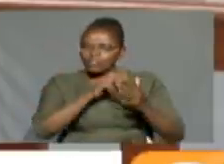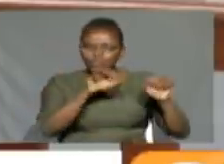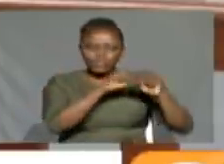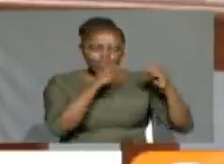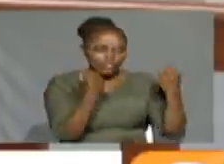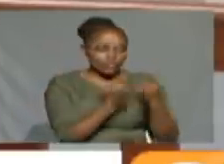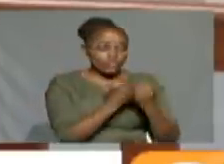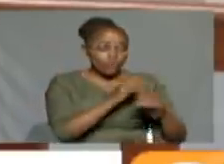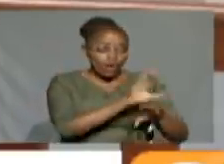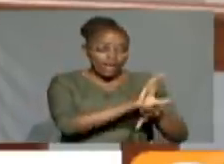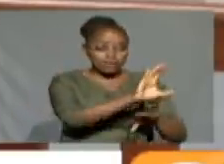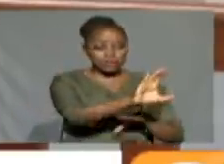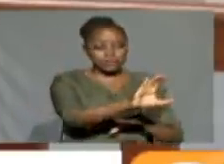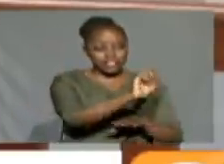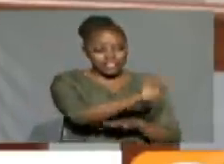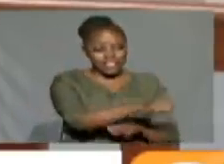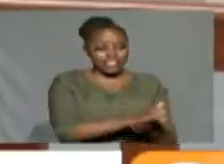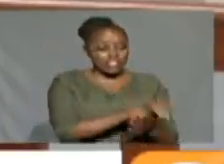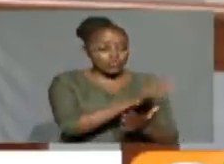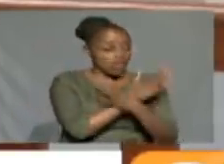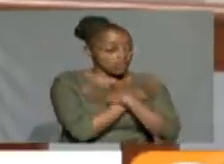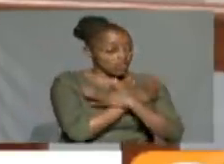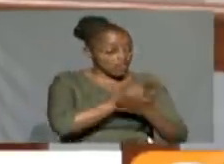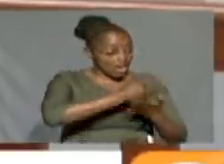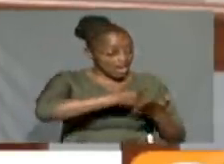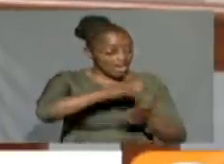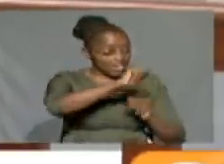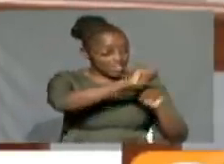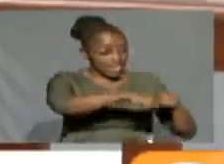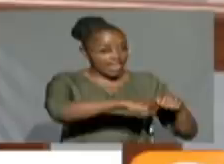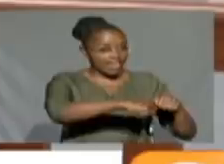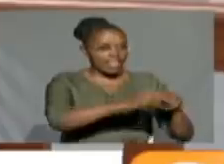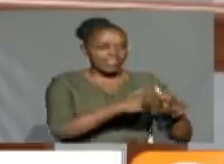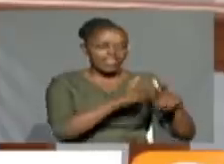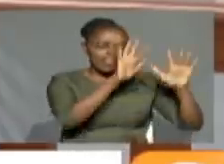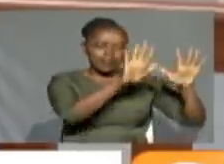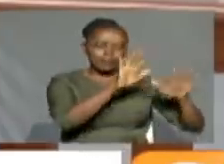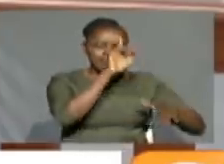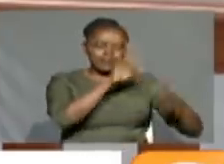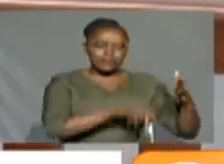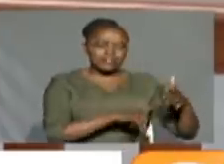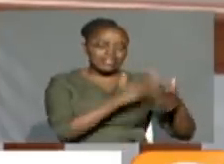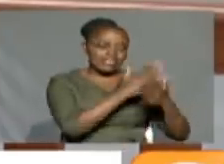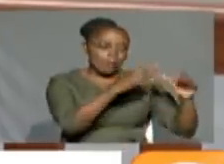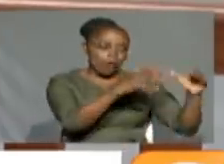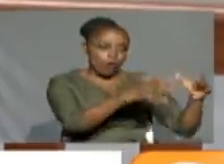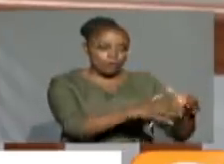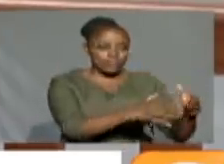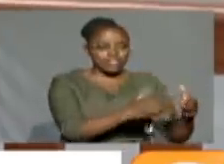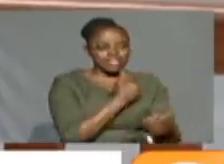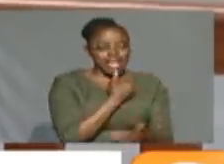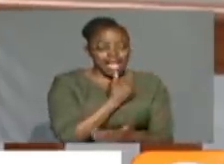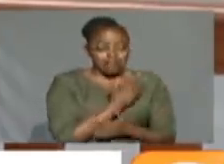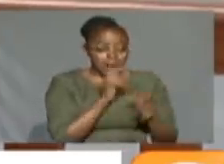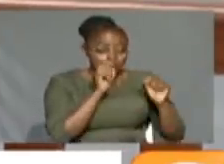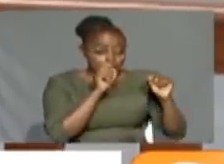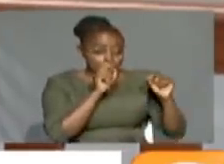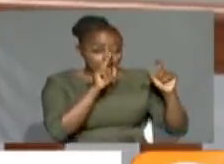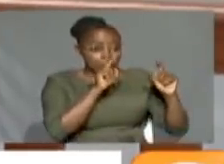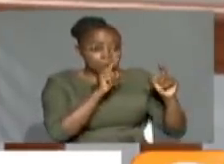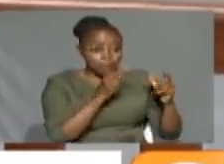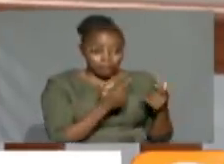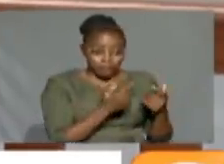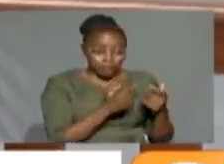capital, Jeff. Oh. Your friends could guarantee you. And more importantly, in some communities, we realize the